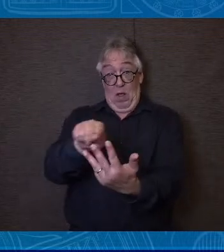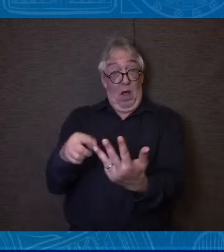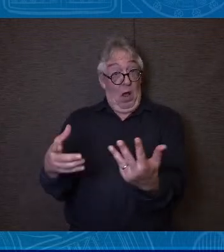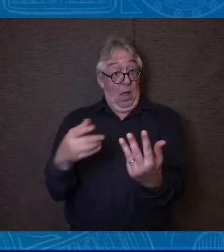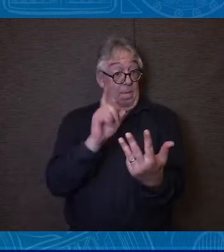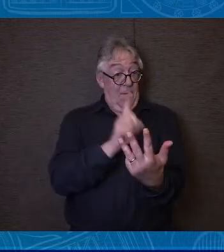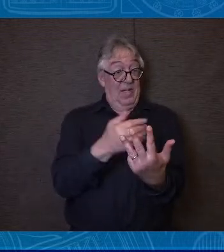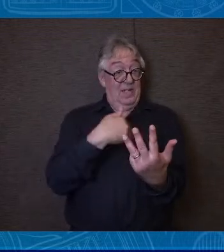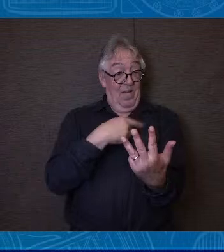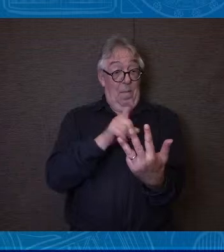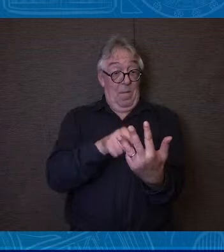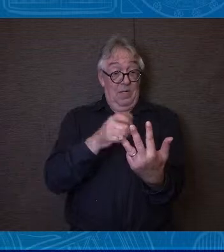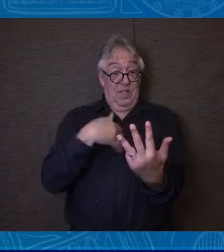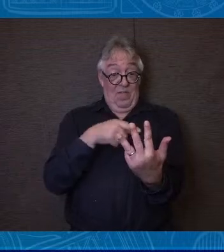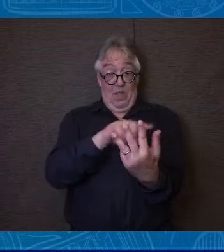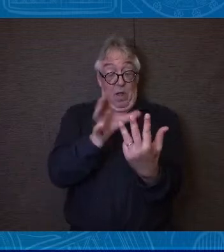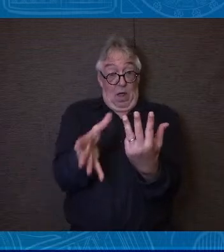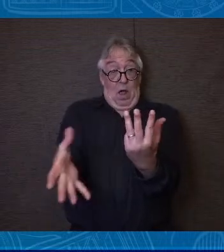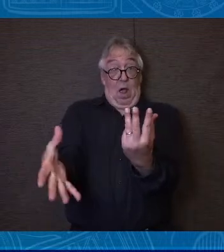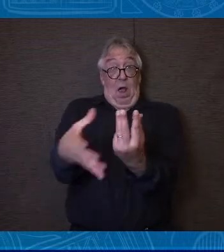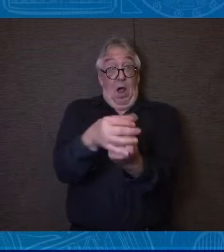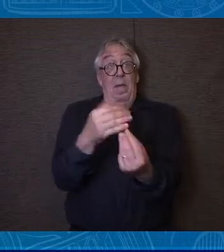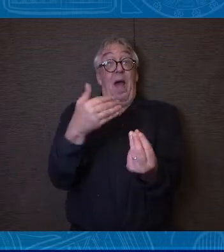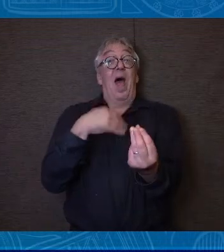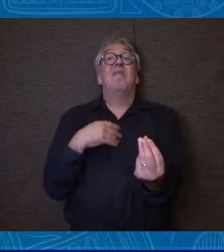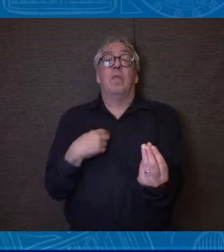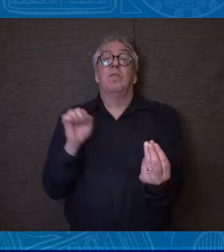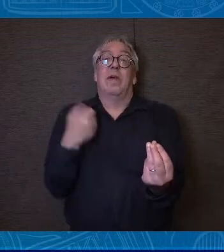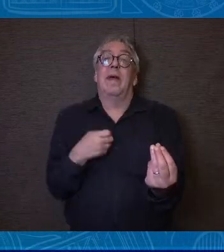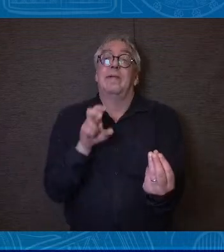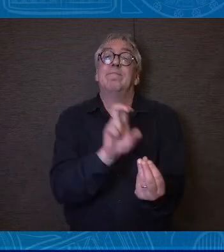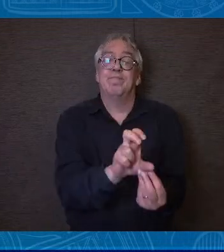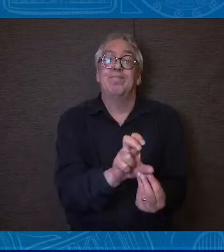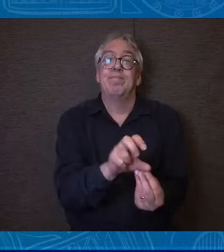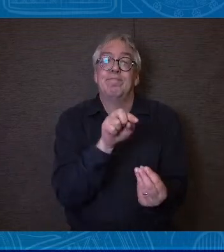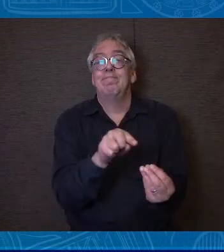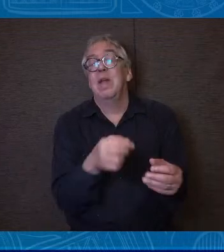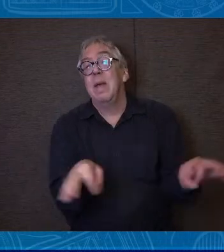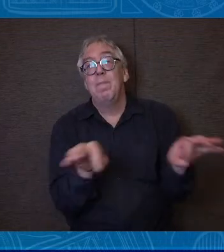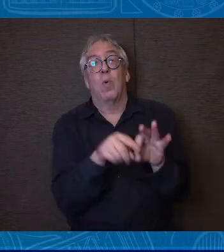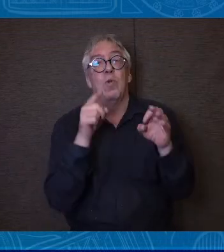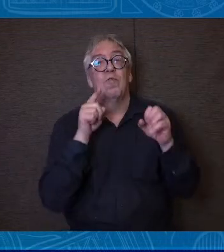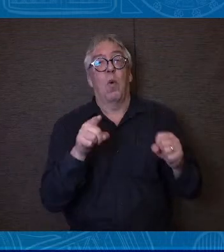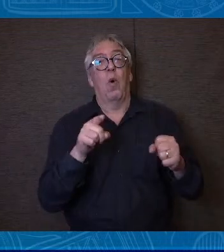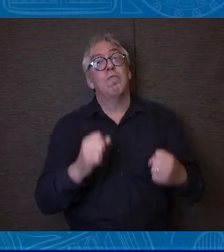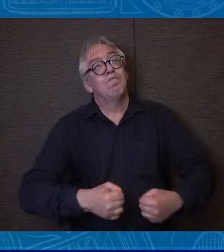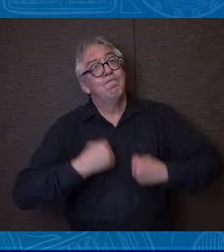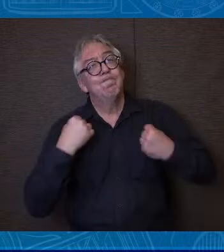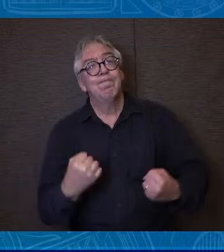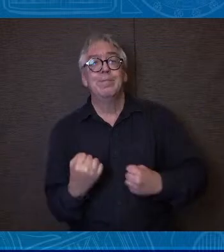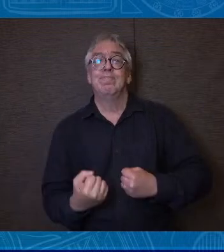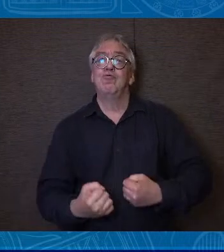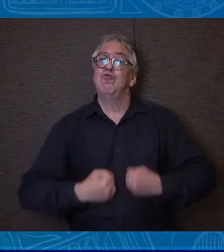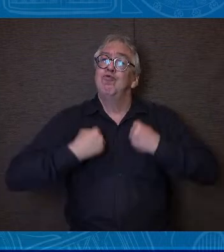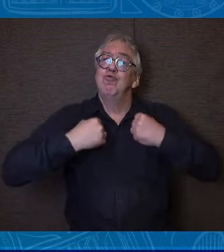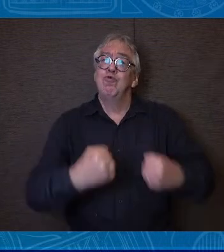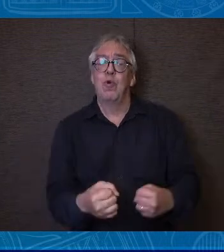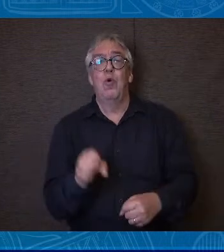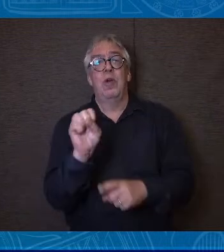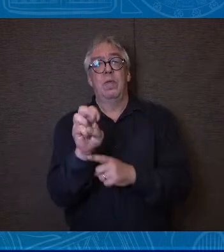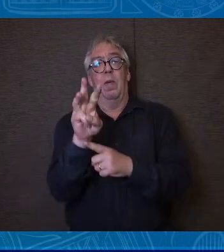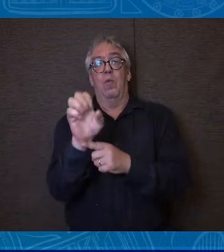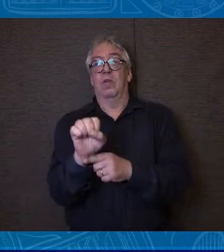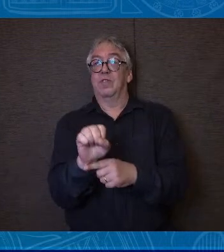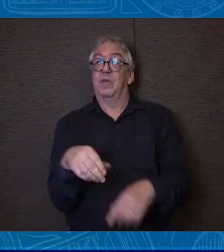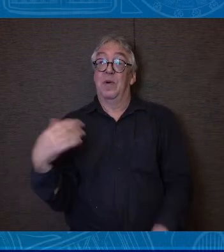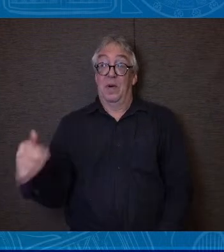the investments on early warning systems. So thank you. Thank you so much. And as you just mentioned, ITU is also becoming an implementing partner, and we're